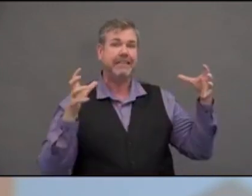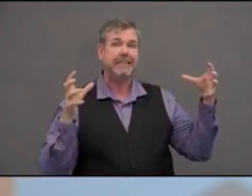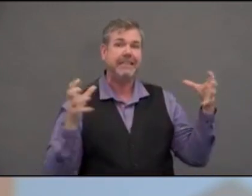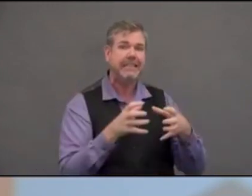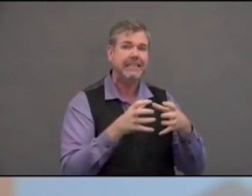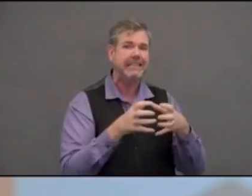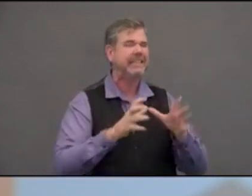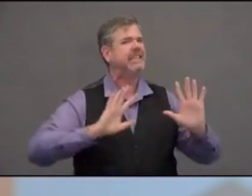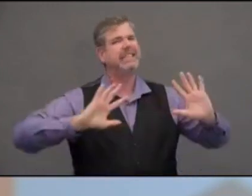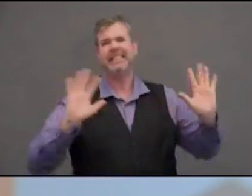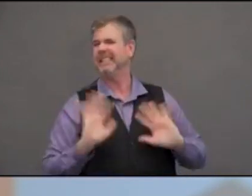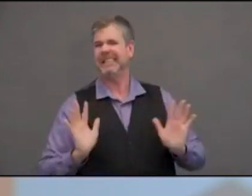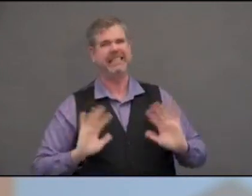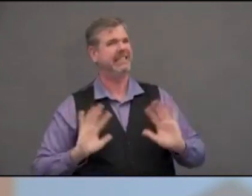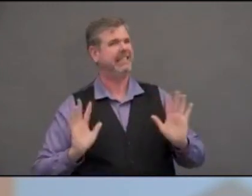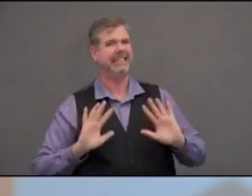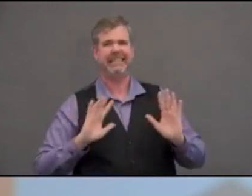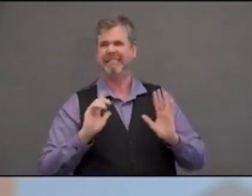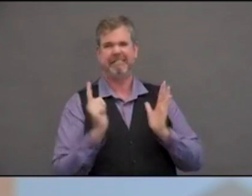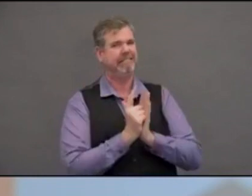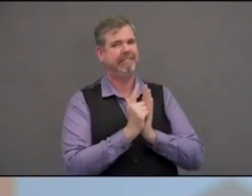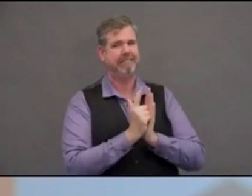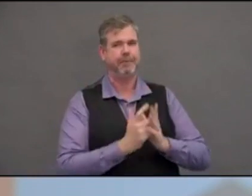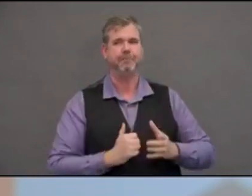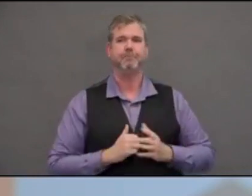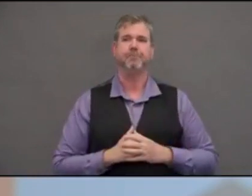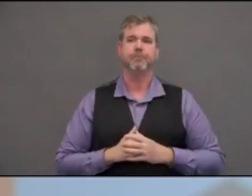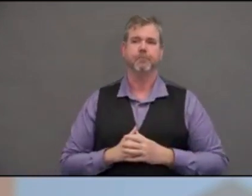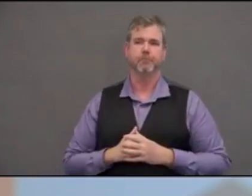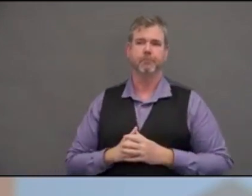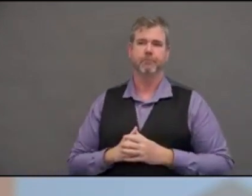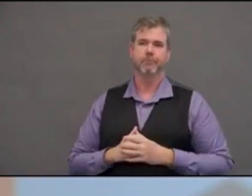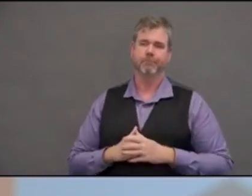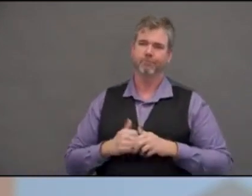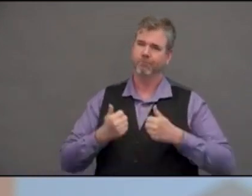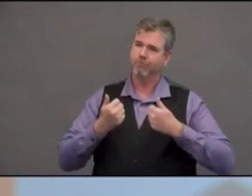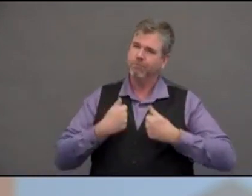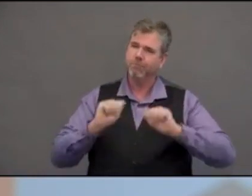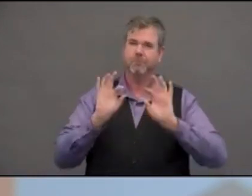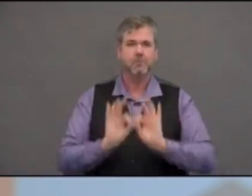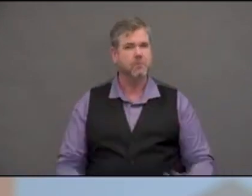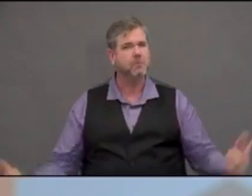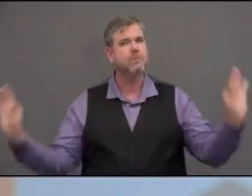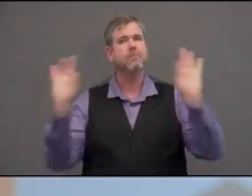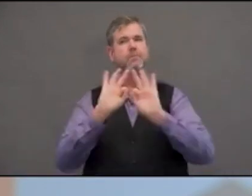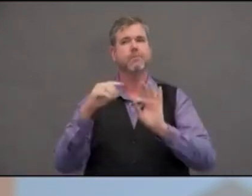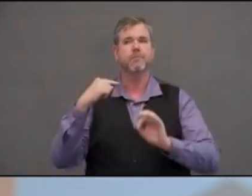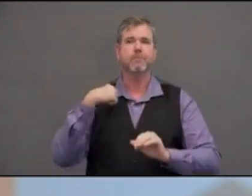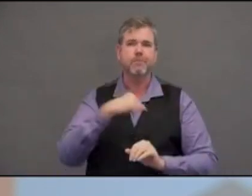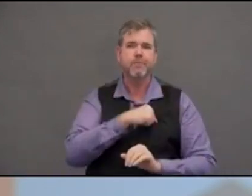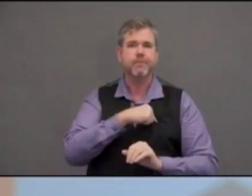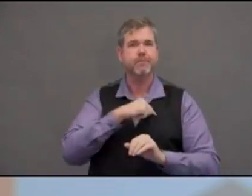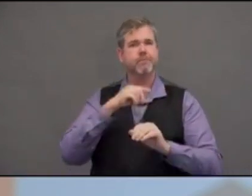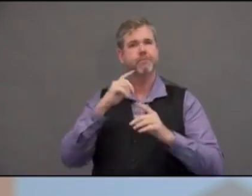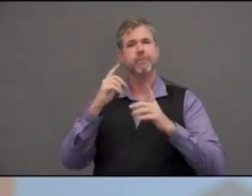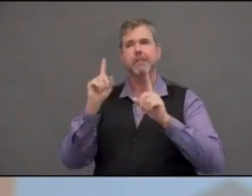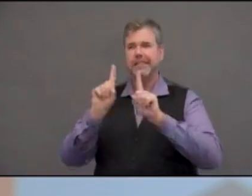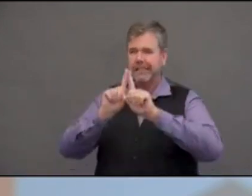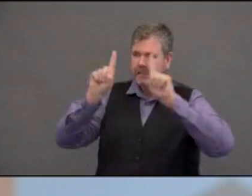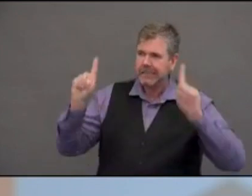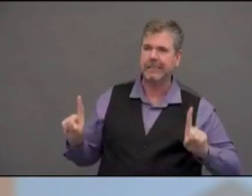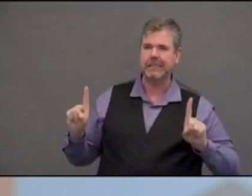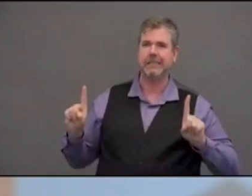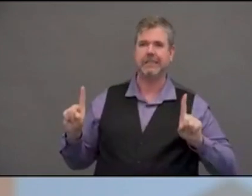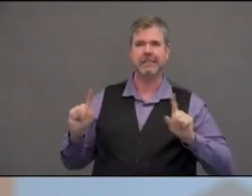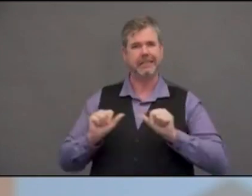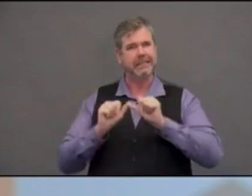the orders. But we will try our best and we will continue to do our best to follow with all parts of the social distancing requirements for our county. As